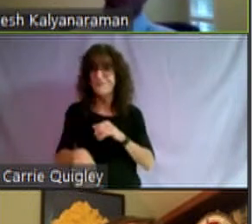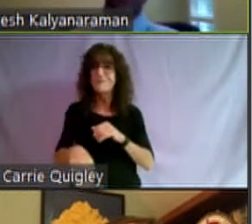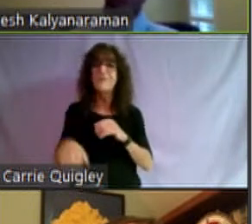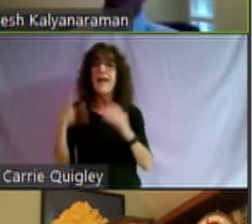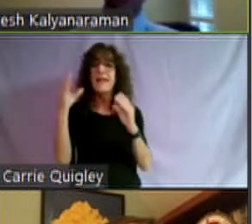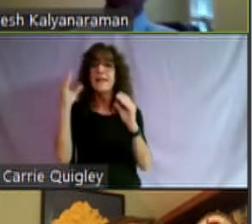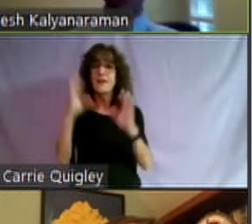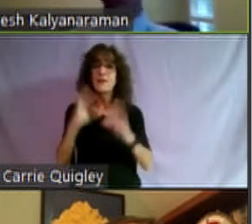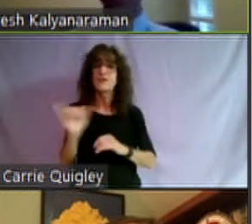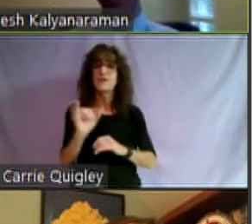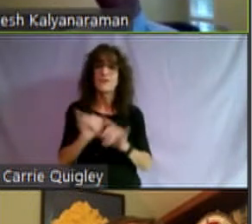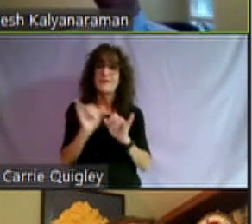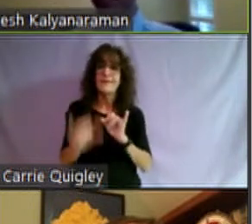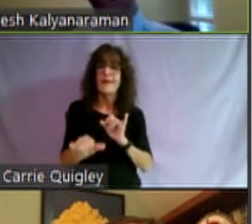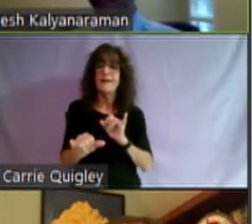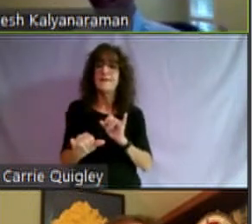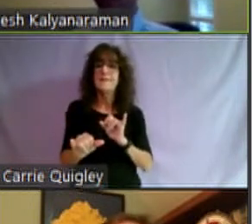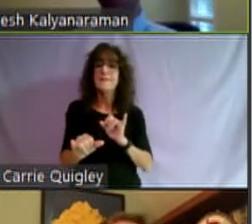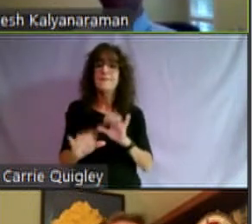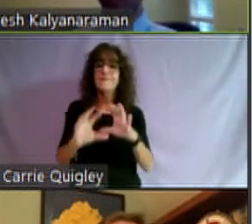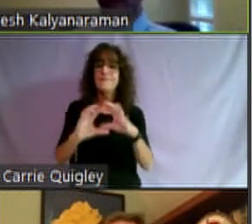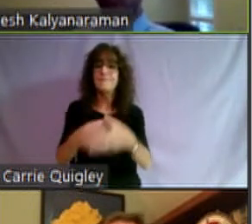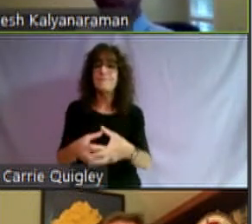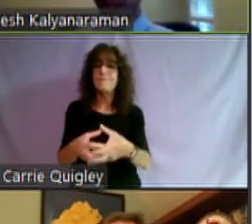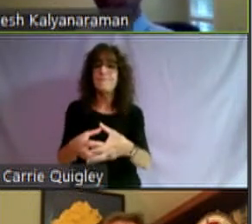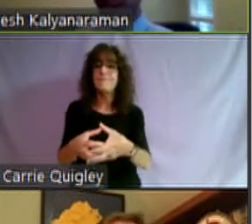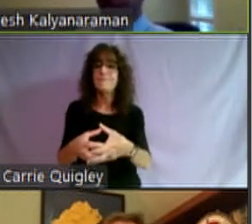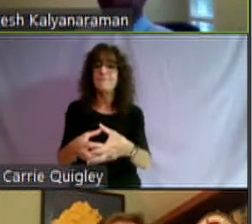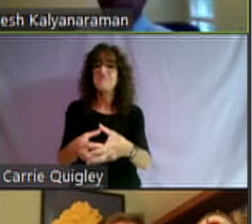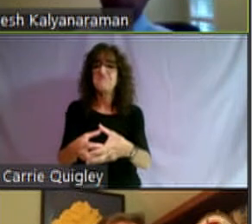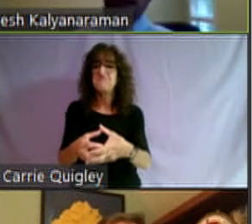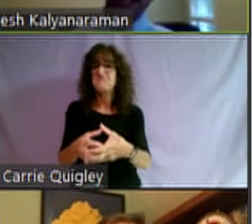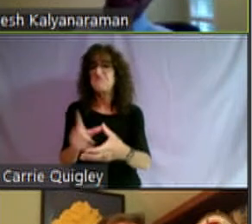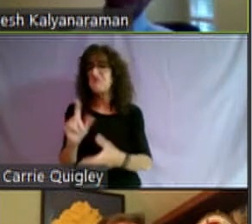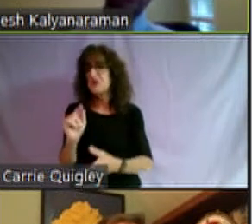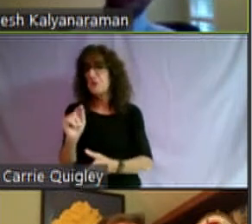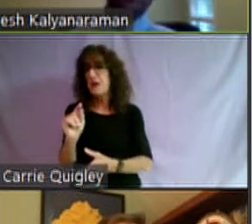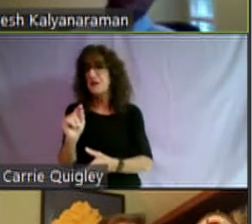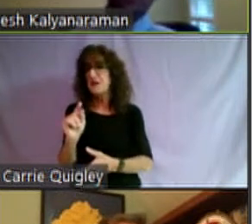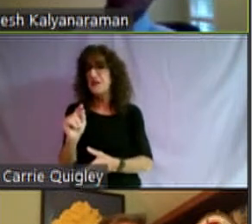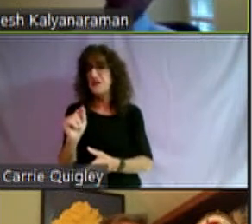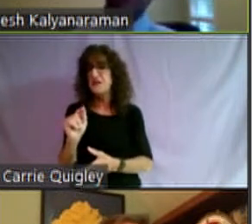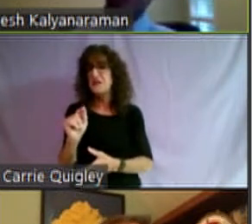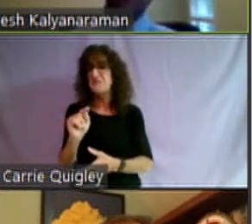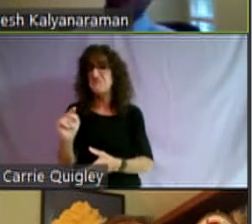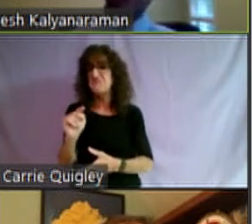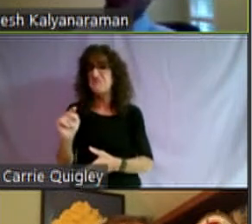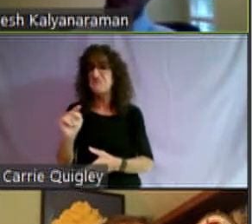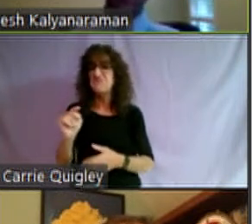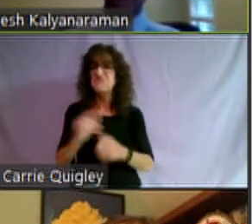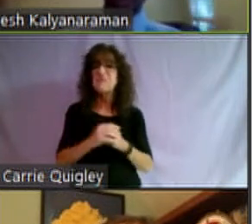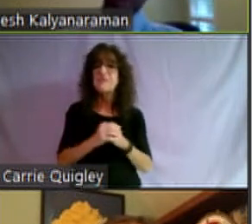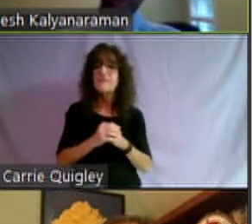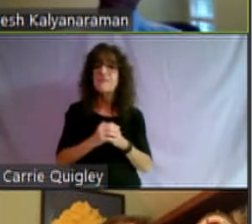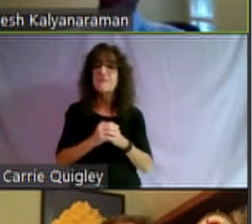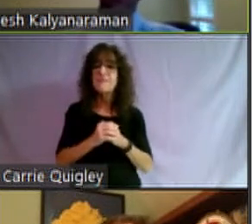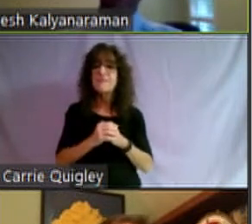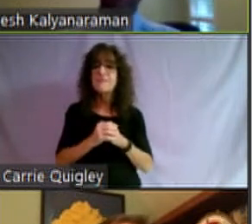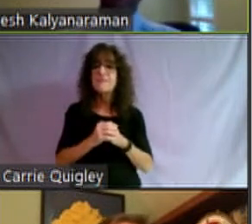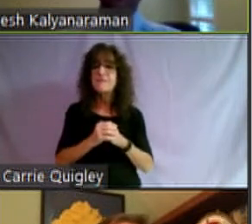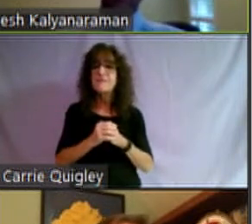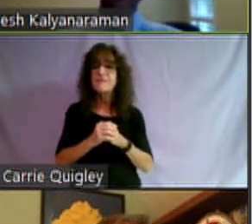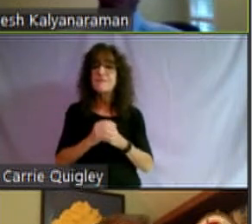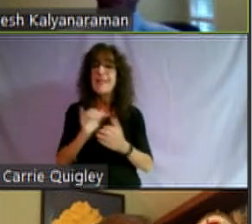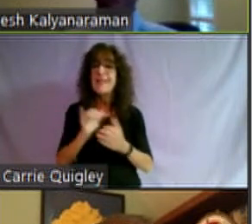well. And so their cohort size is in the tens. Usually it's about 20 something, right? Um, that goes